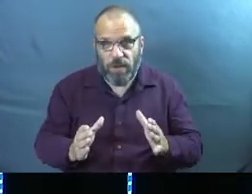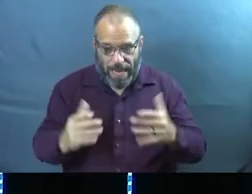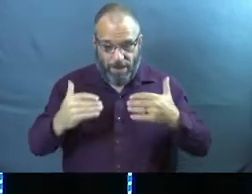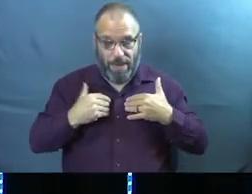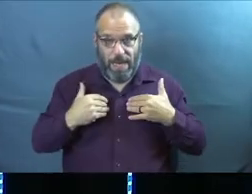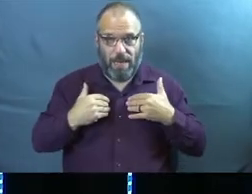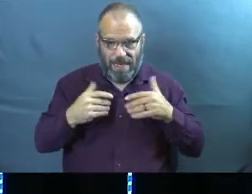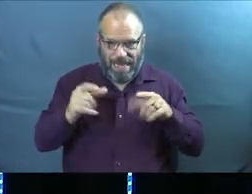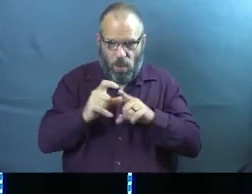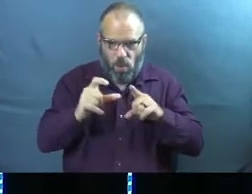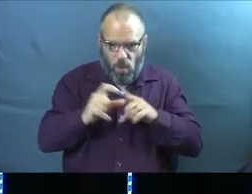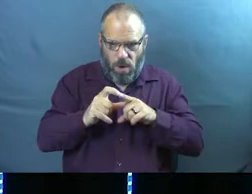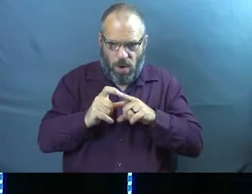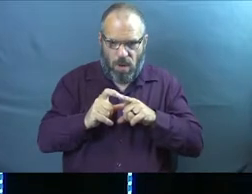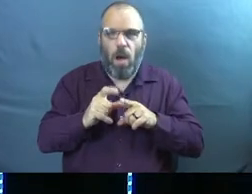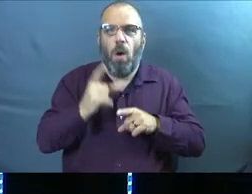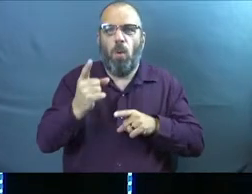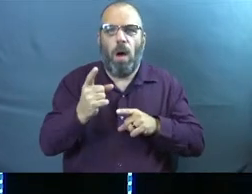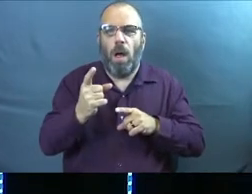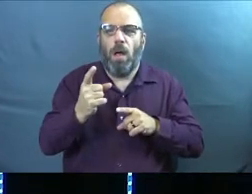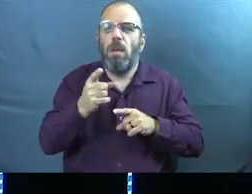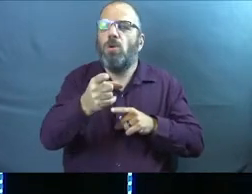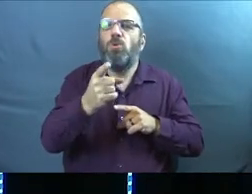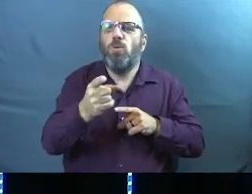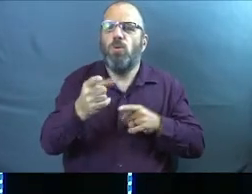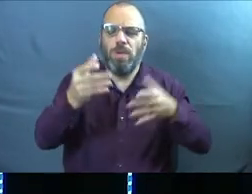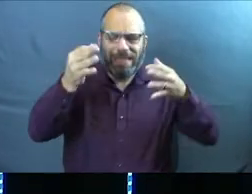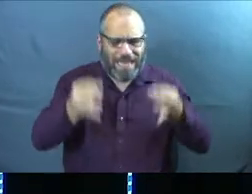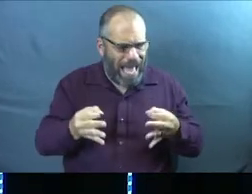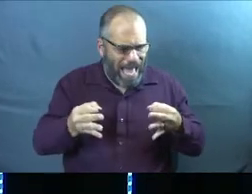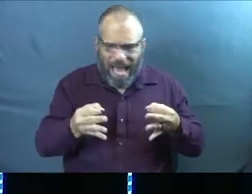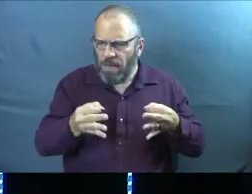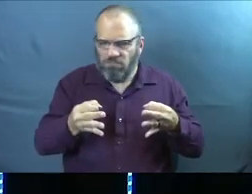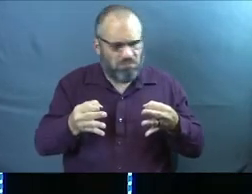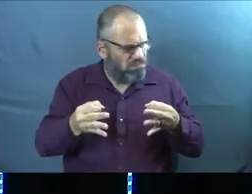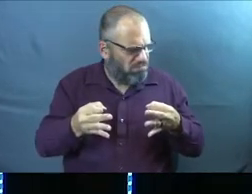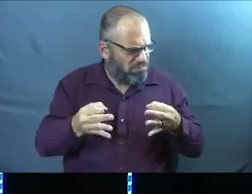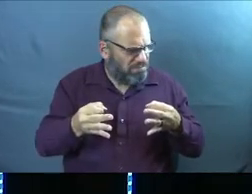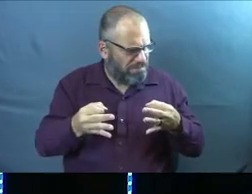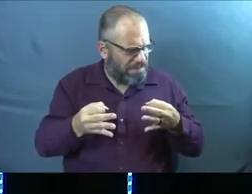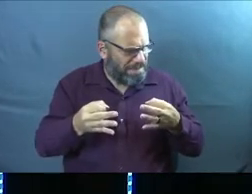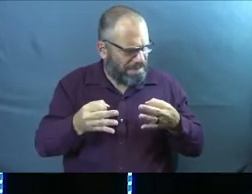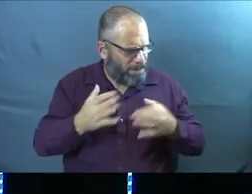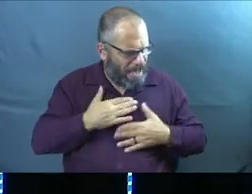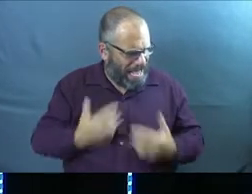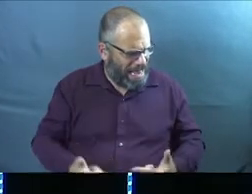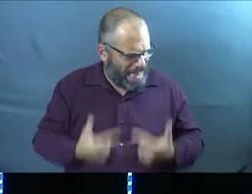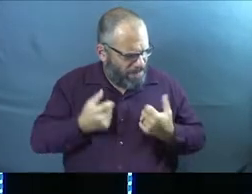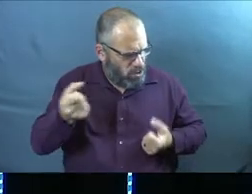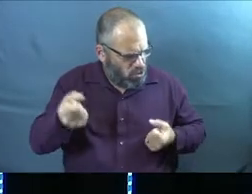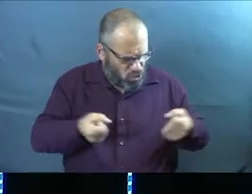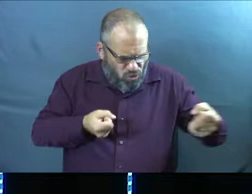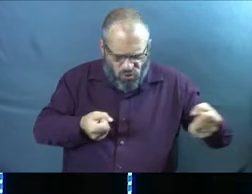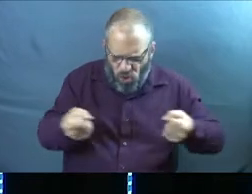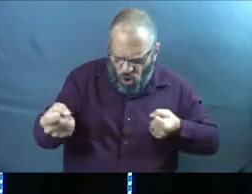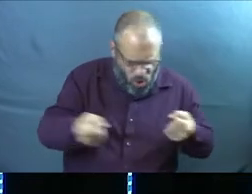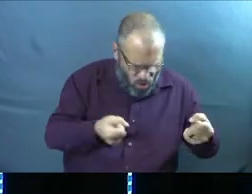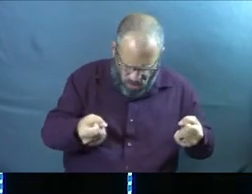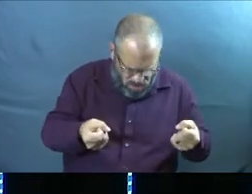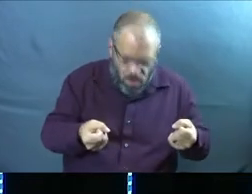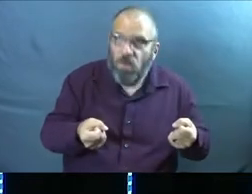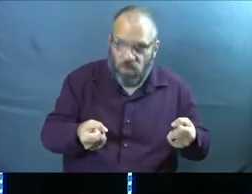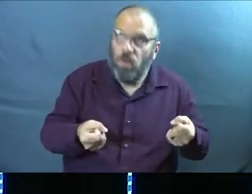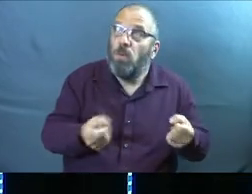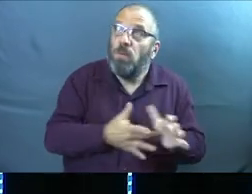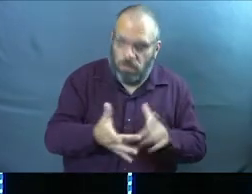I define that term is at one point you decided to no longer steer your life, but you handed the steering